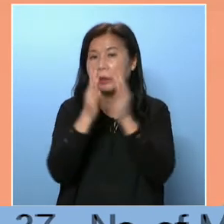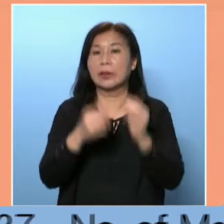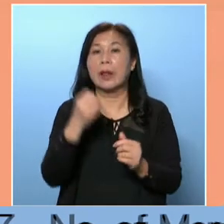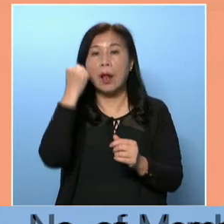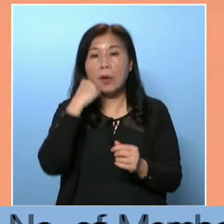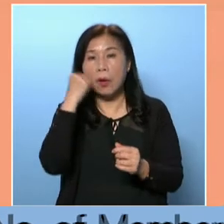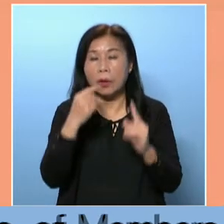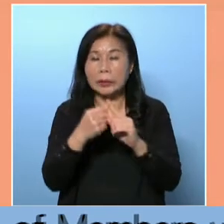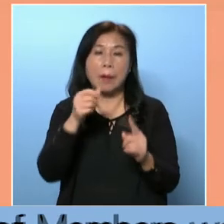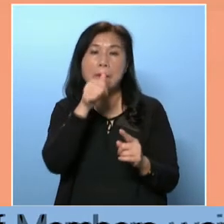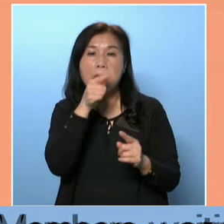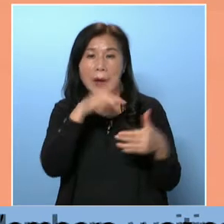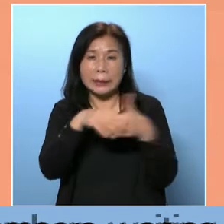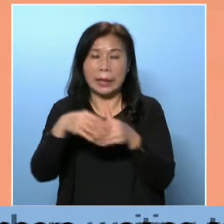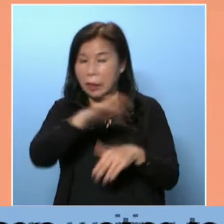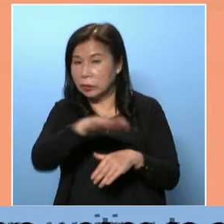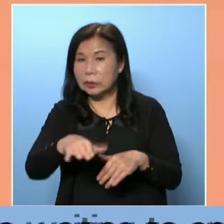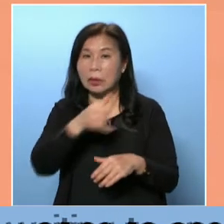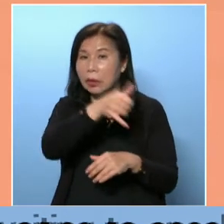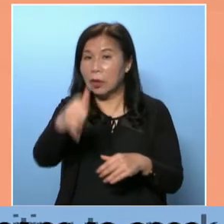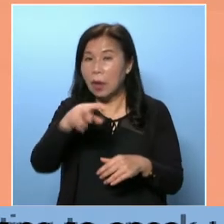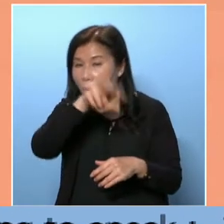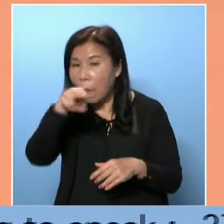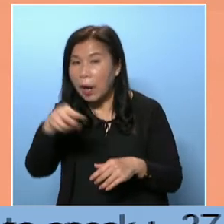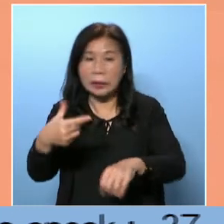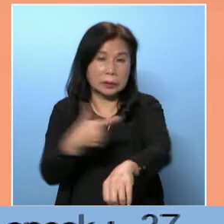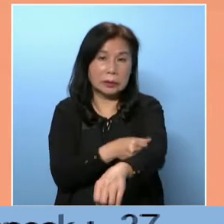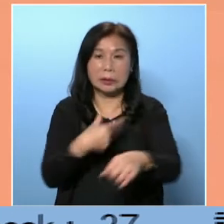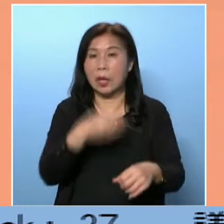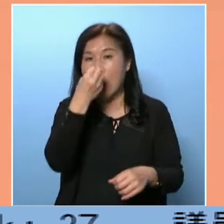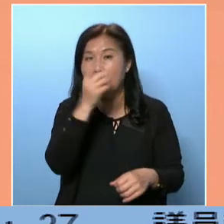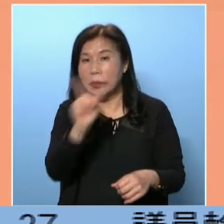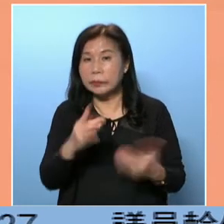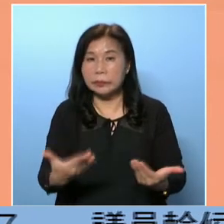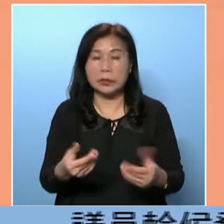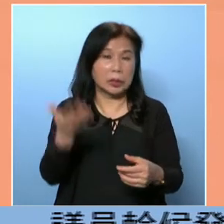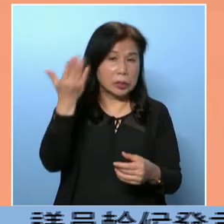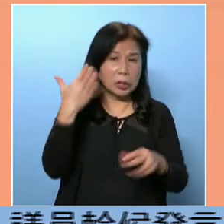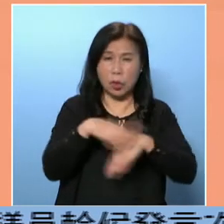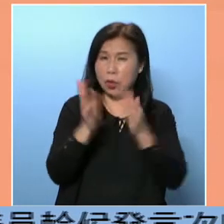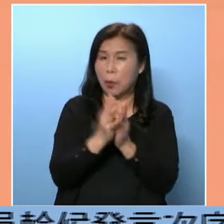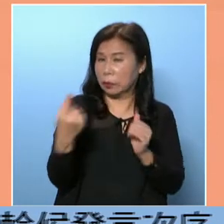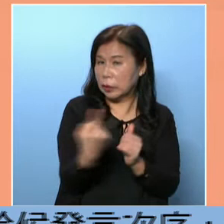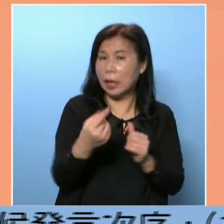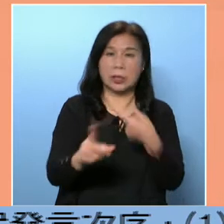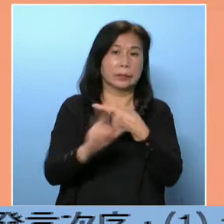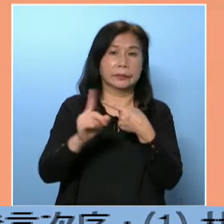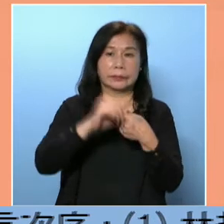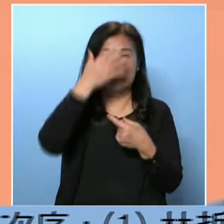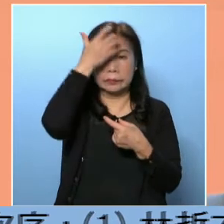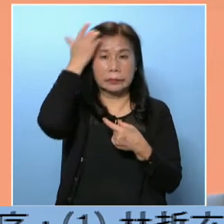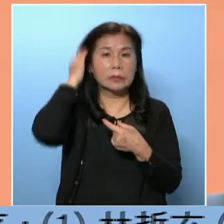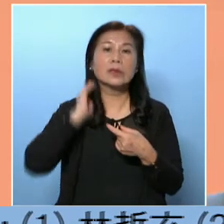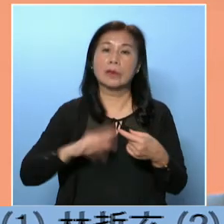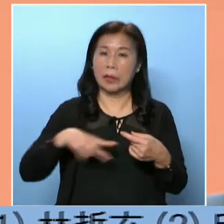got infected and parents bring their children looking for vaccination jabs. And Hong Kong is facing the